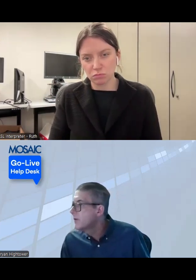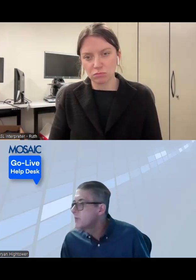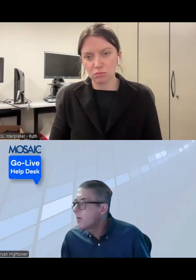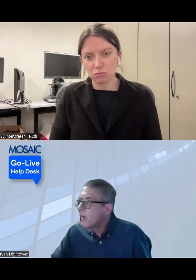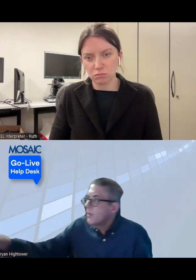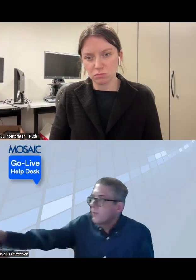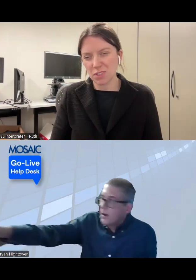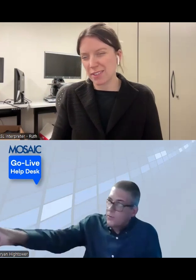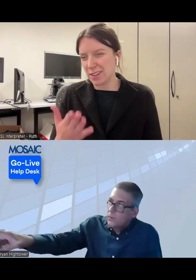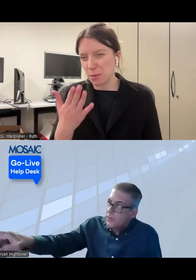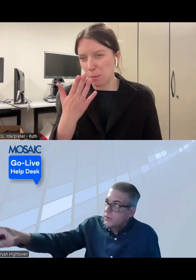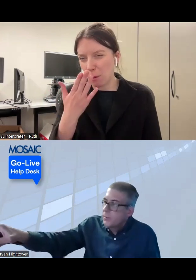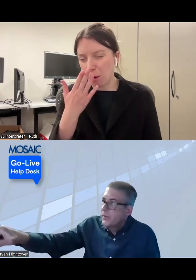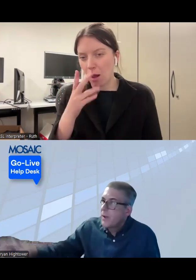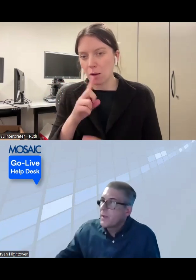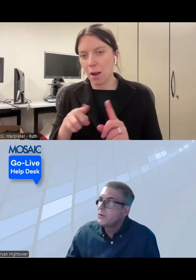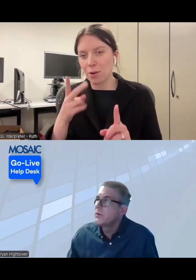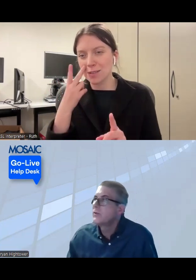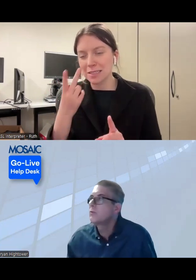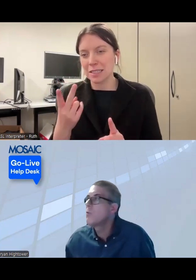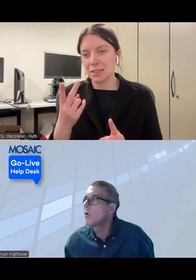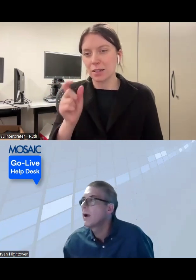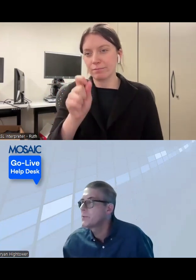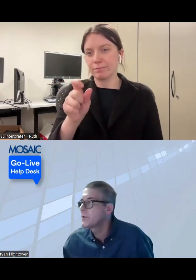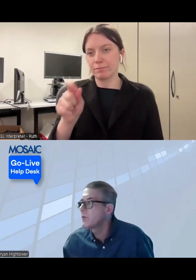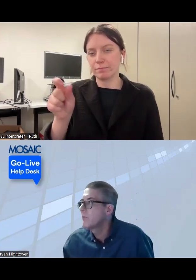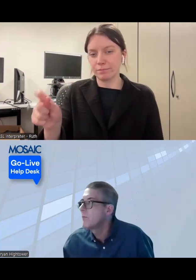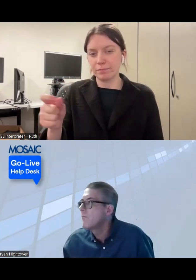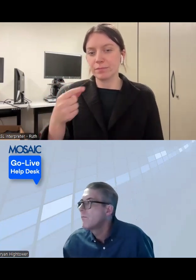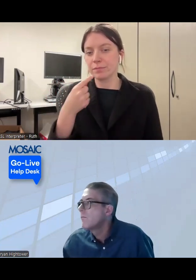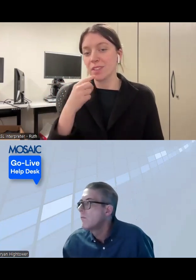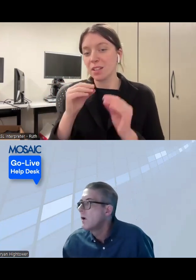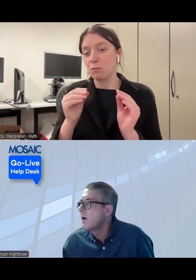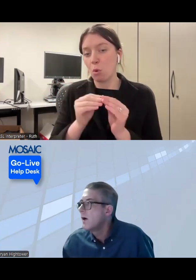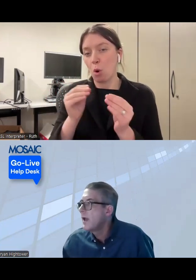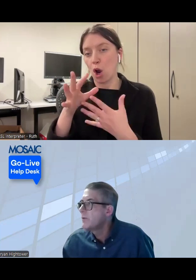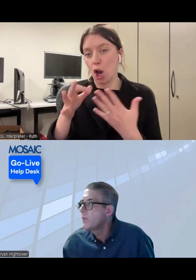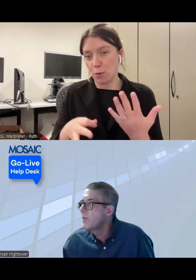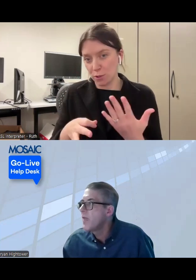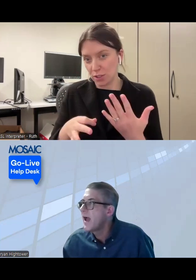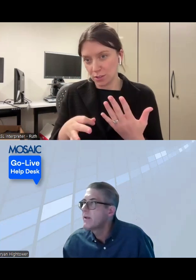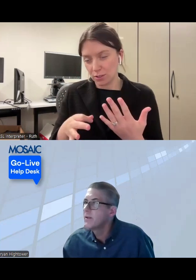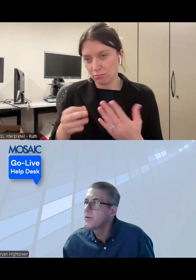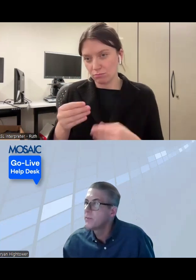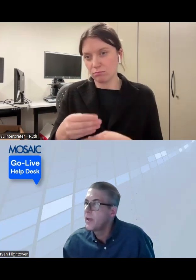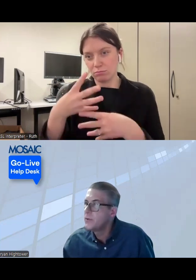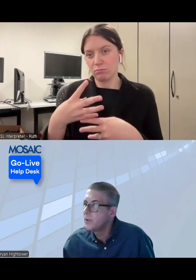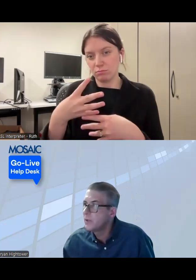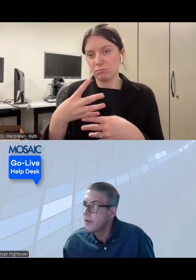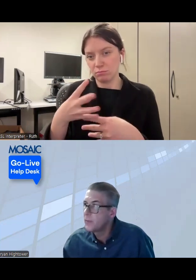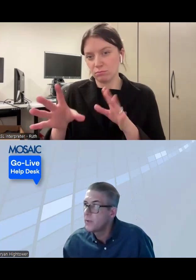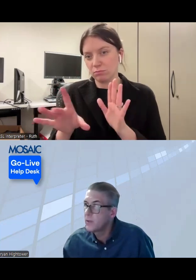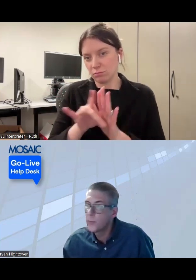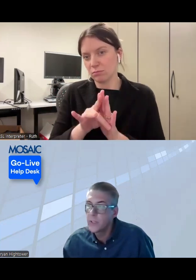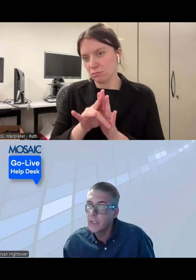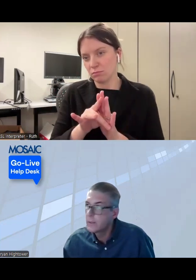it's very small, but if I hover over the triple dot menu, it says more options. And within that, there's a menu that